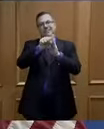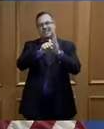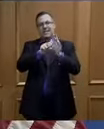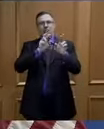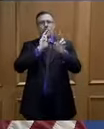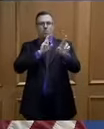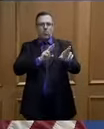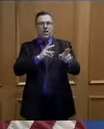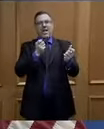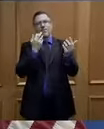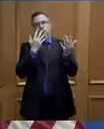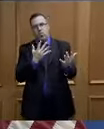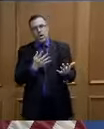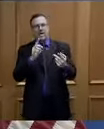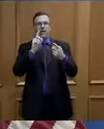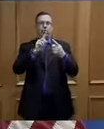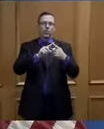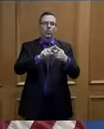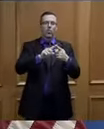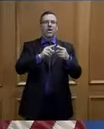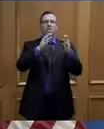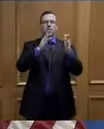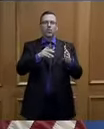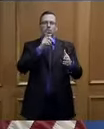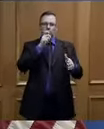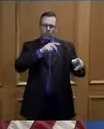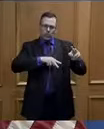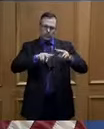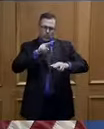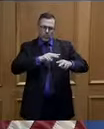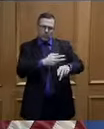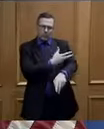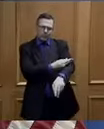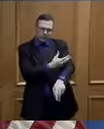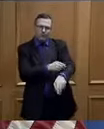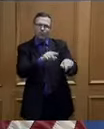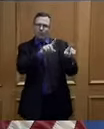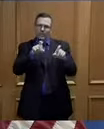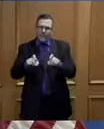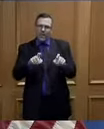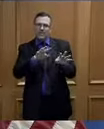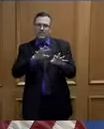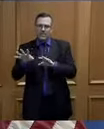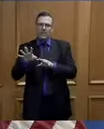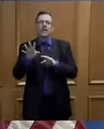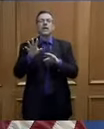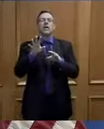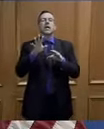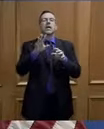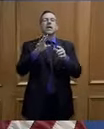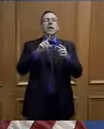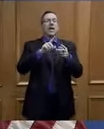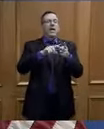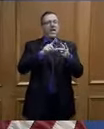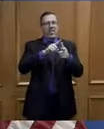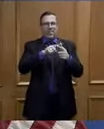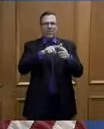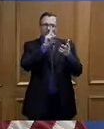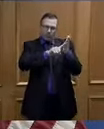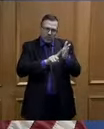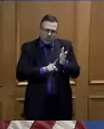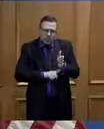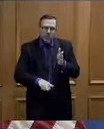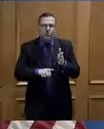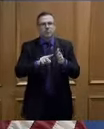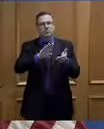medical examiner, the death certificate, all of that data comes in. So you very well may hear of additional deaths before we officially